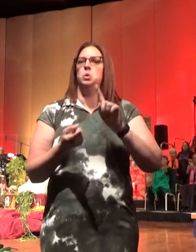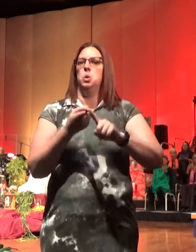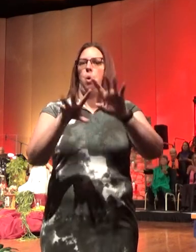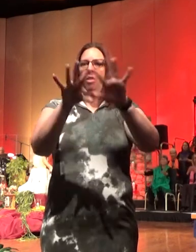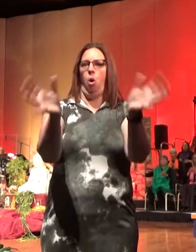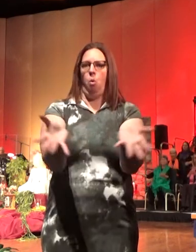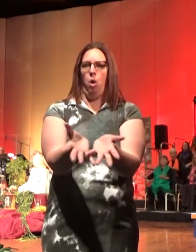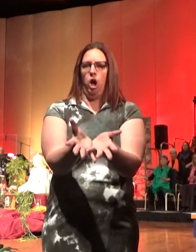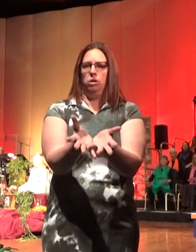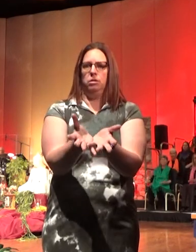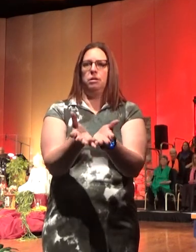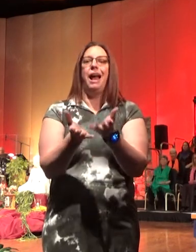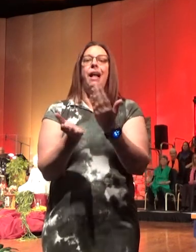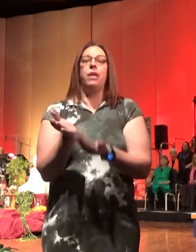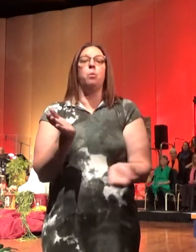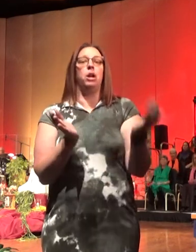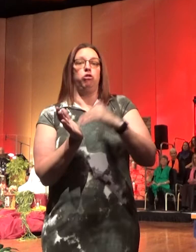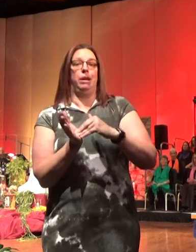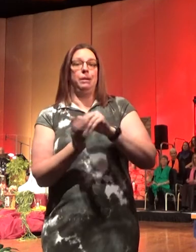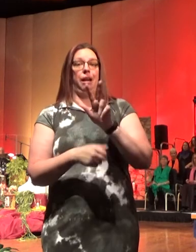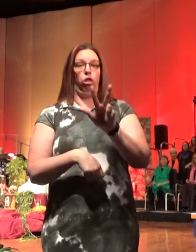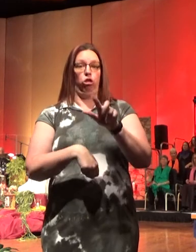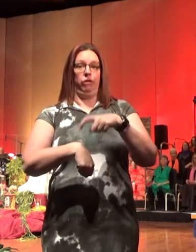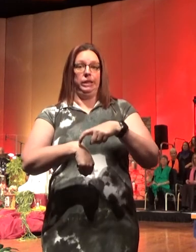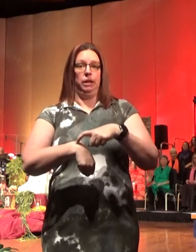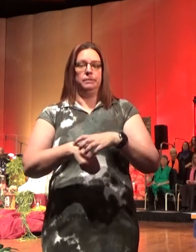3 times.